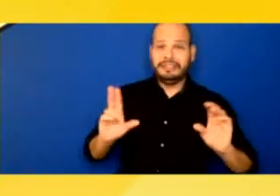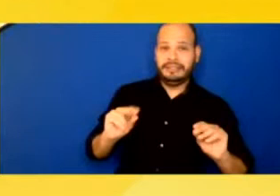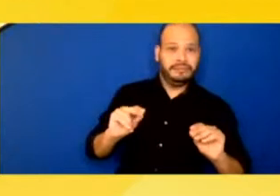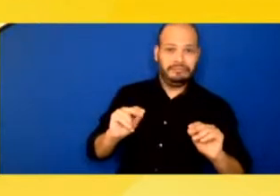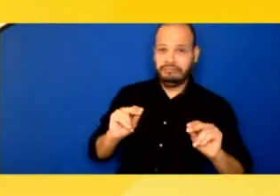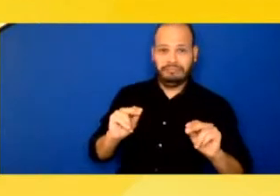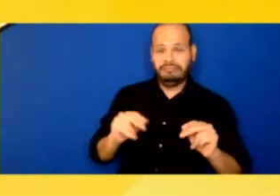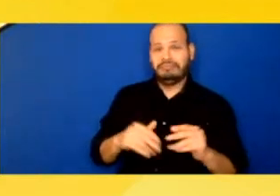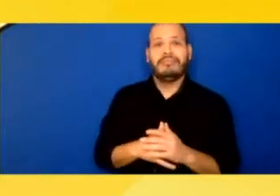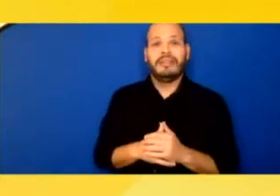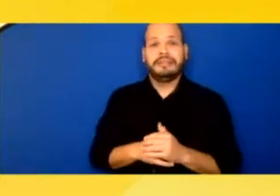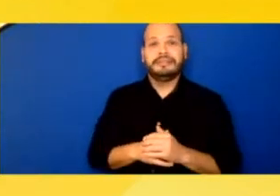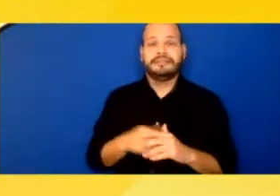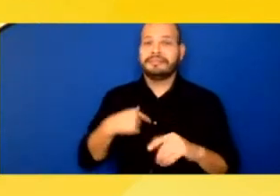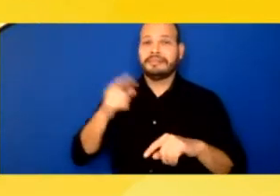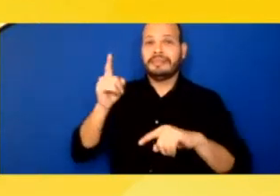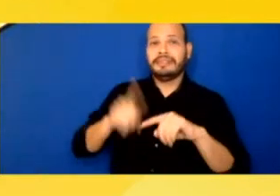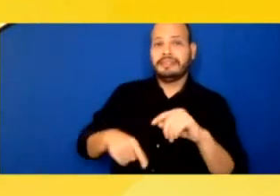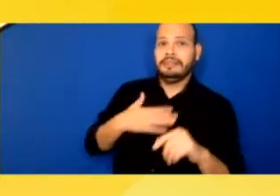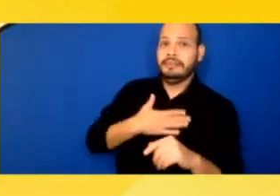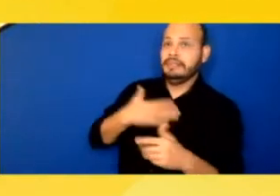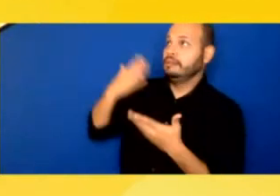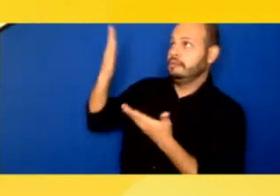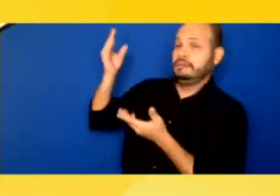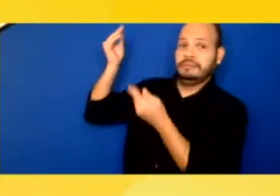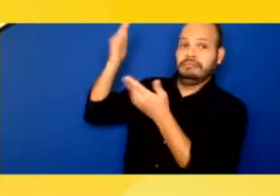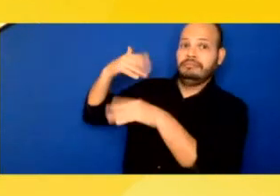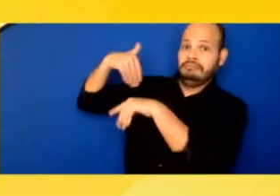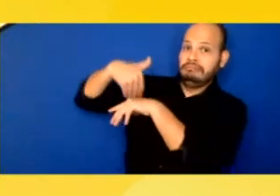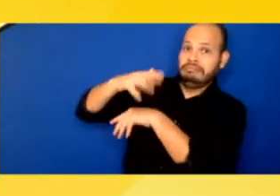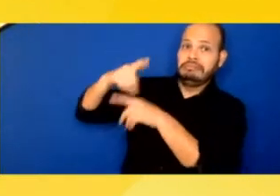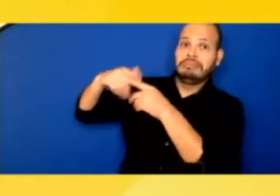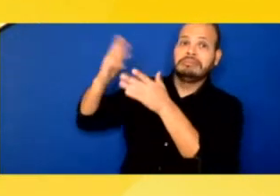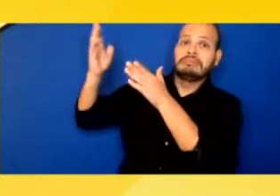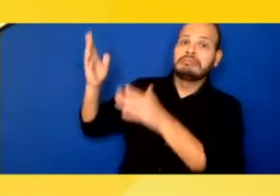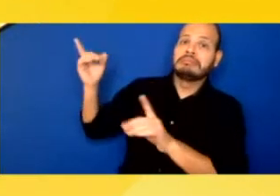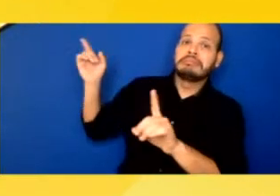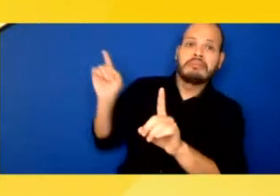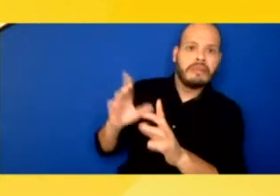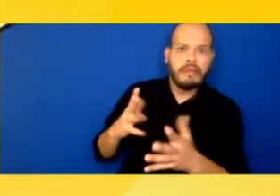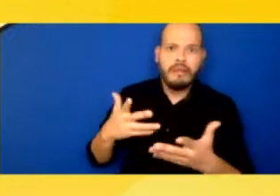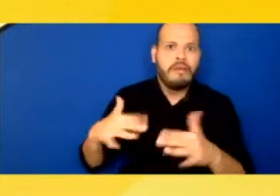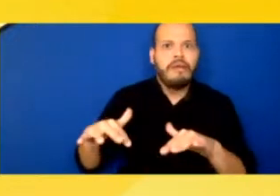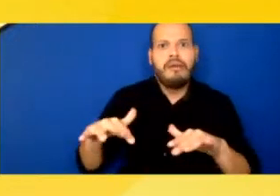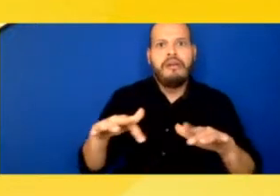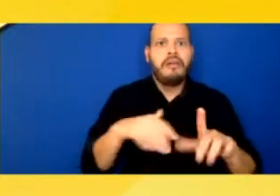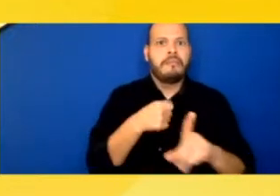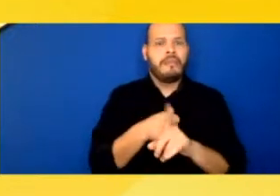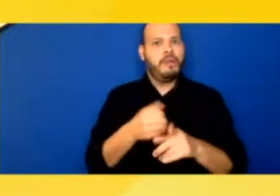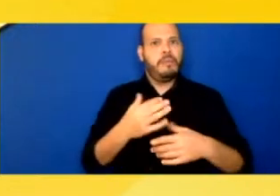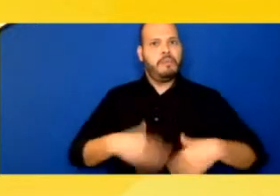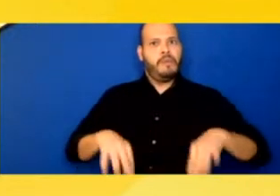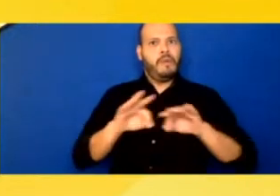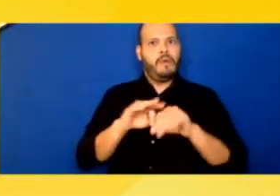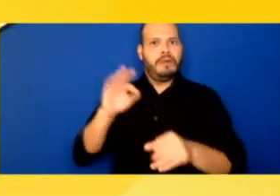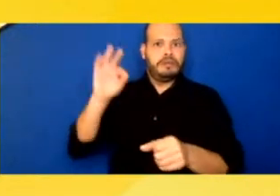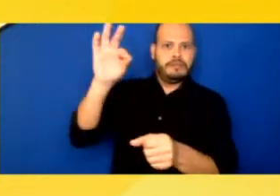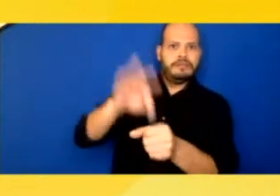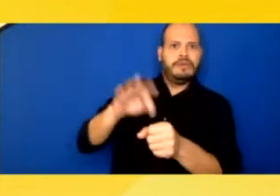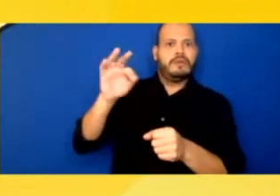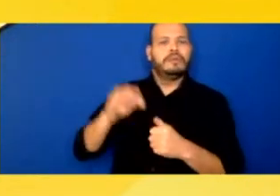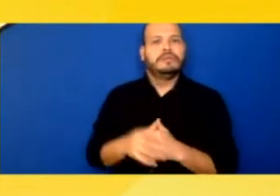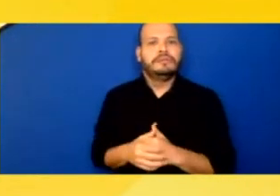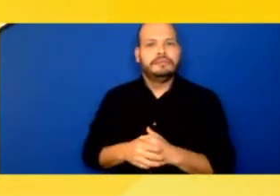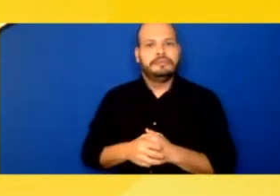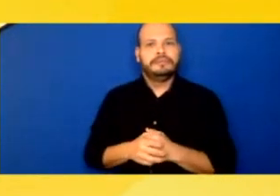land. Give us the passion and persistence we need daily, oh God, to work as if it